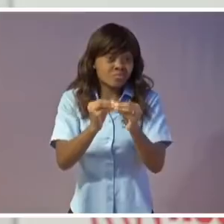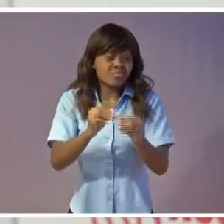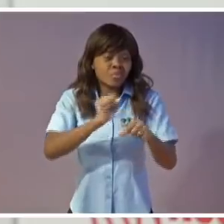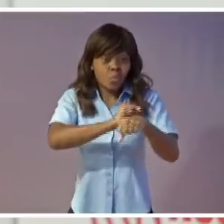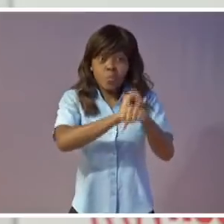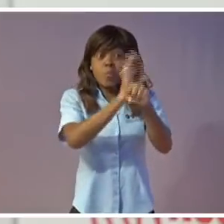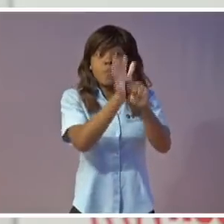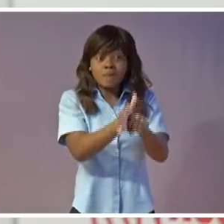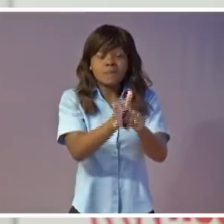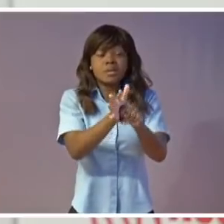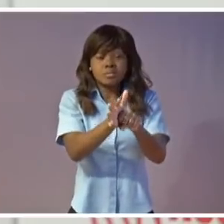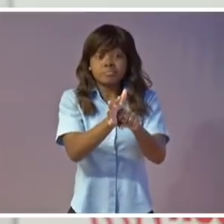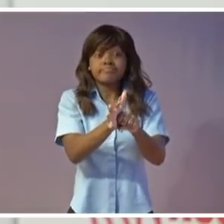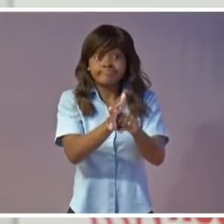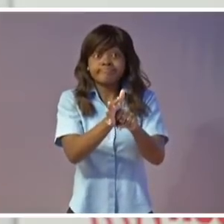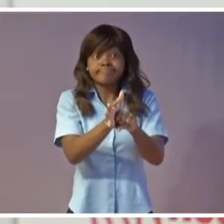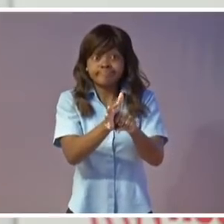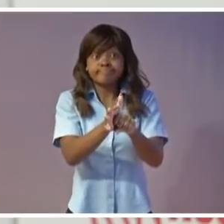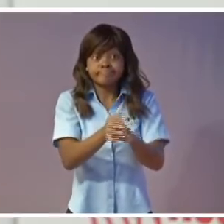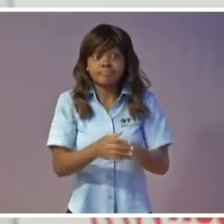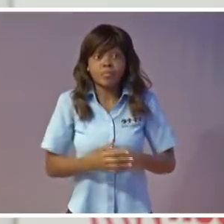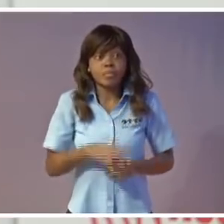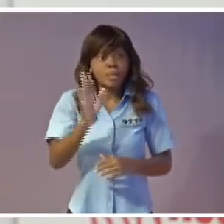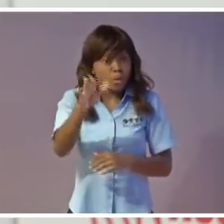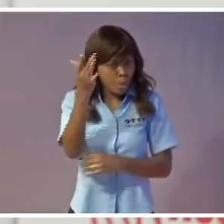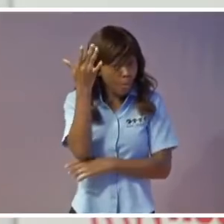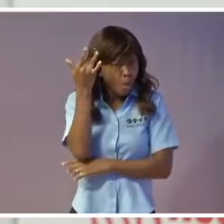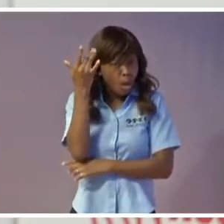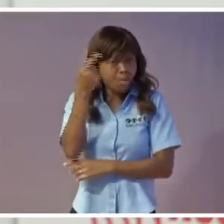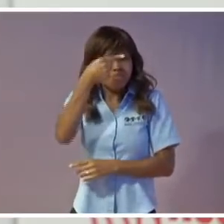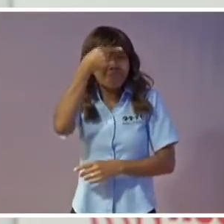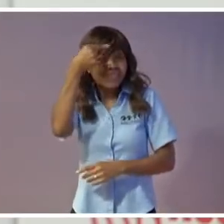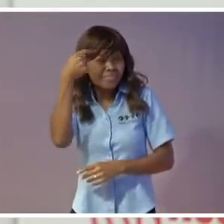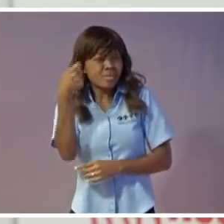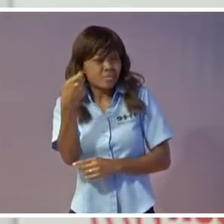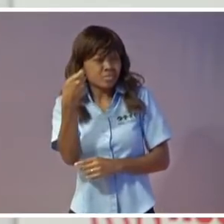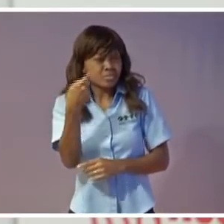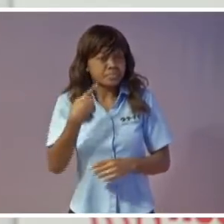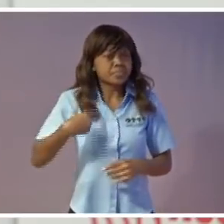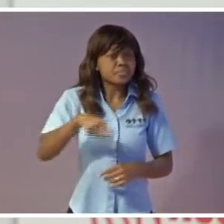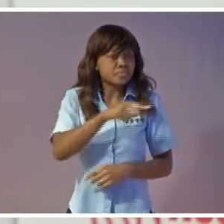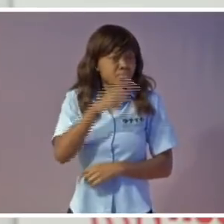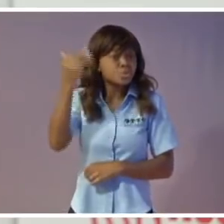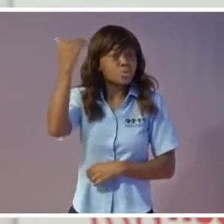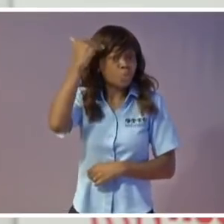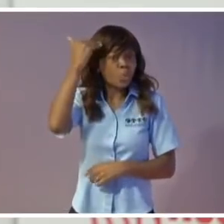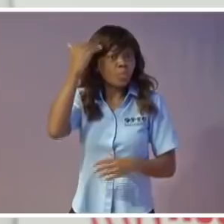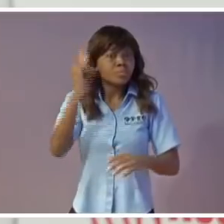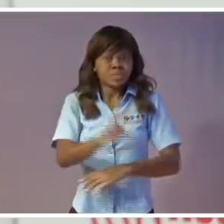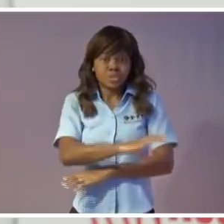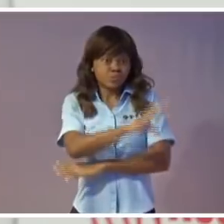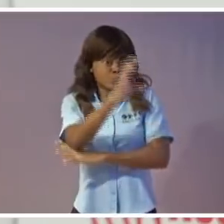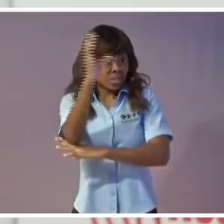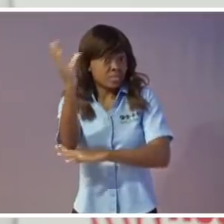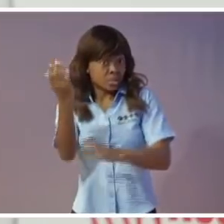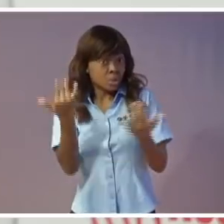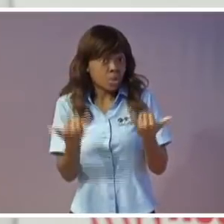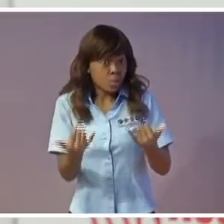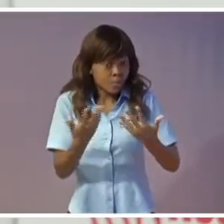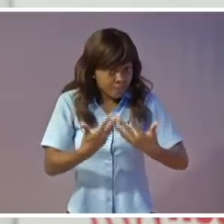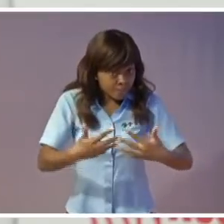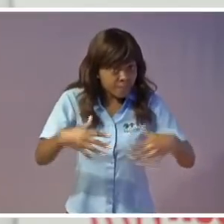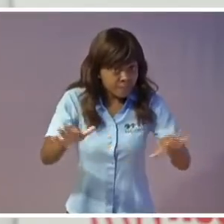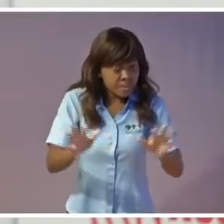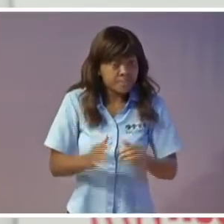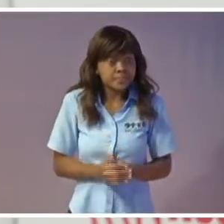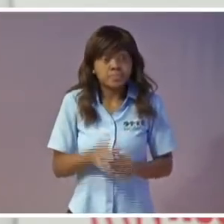period from the start of the increased movements for the Christmas festivities. And yes, we appreciate that many of